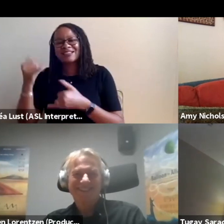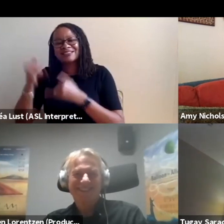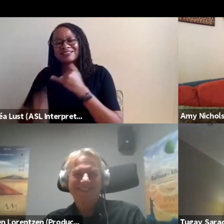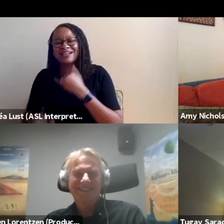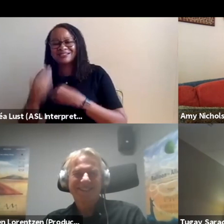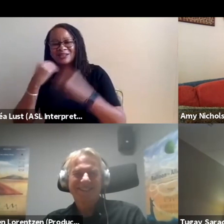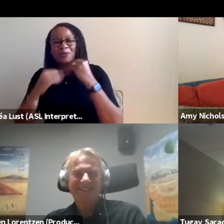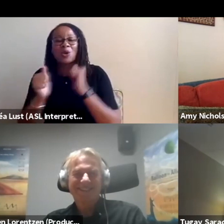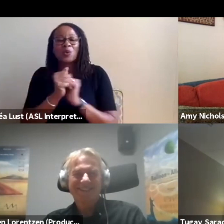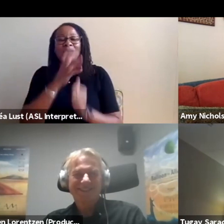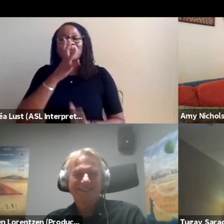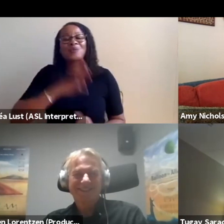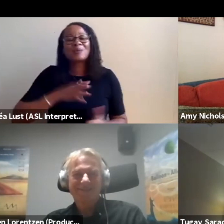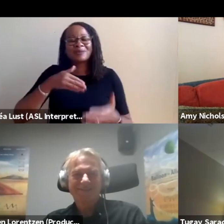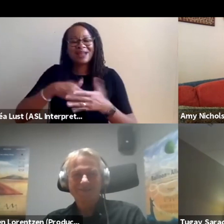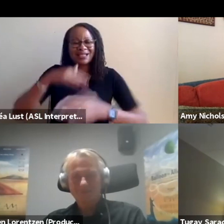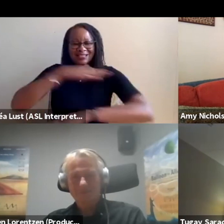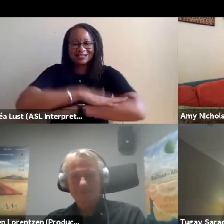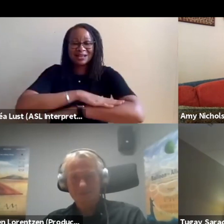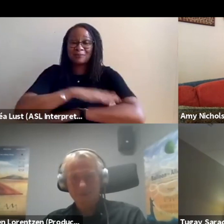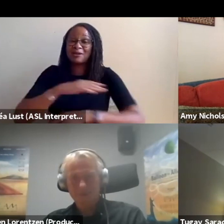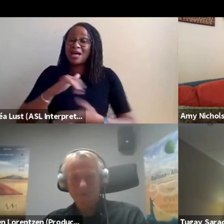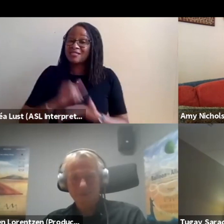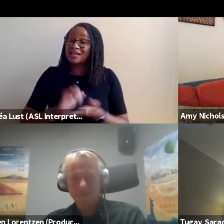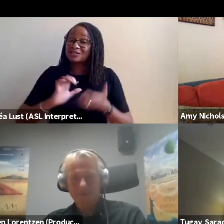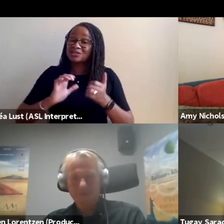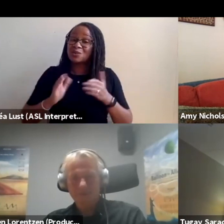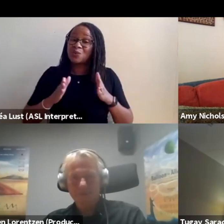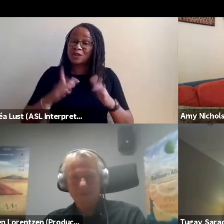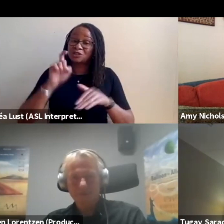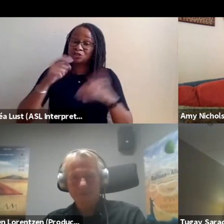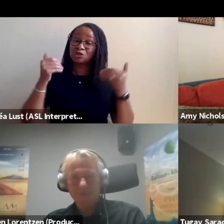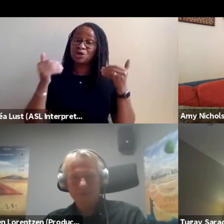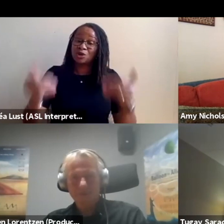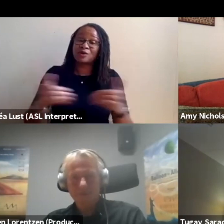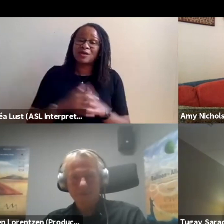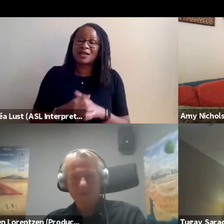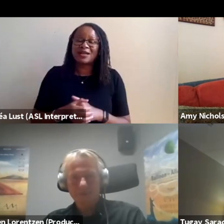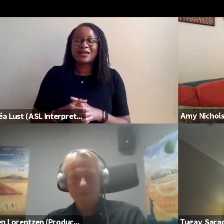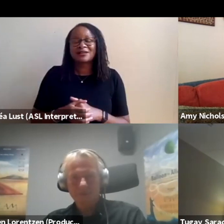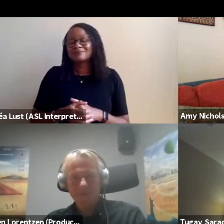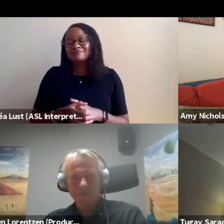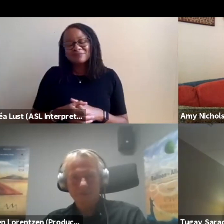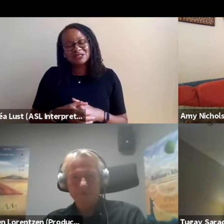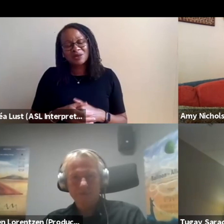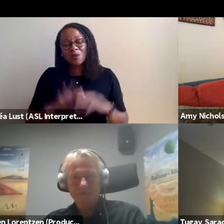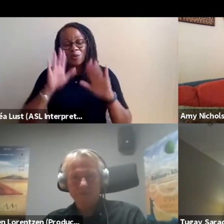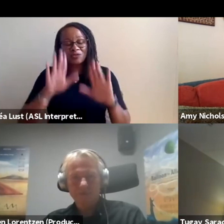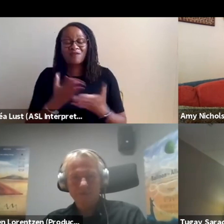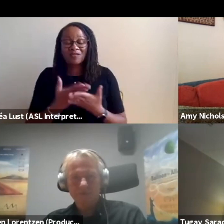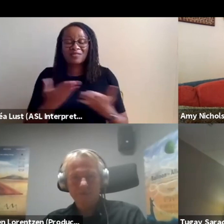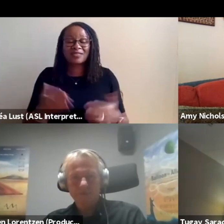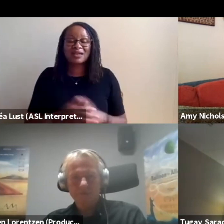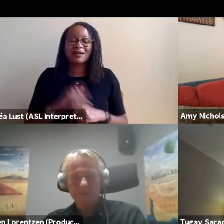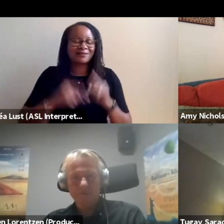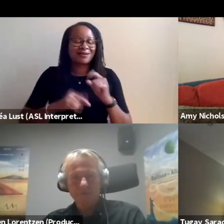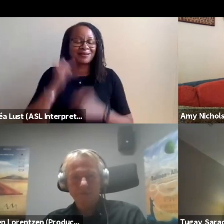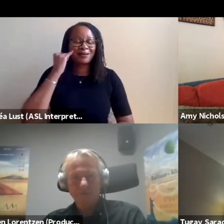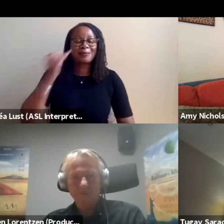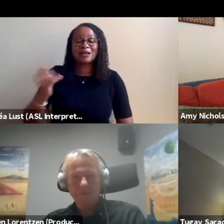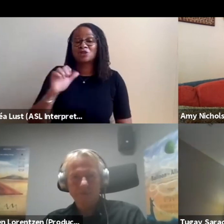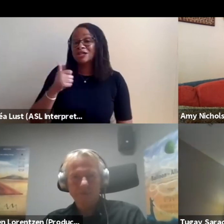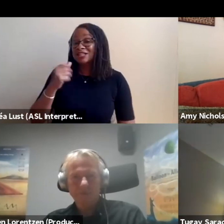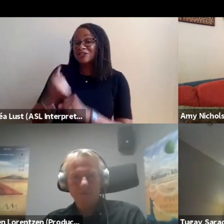this is the way how it will go. And yeah, it's developing. You know, I couldn't imagine that 10 years